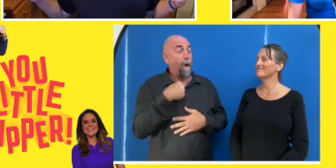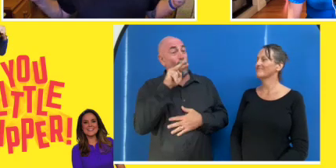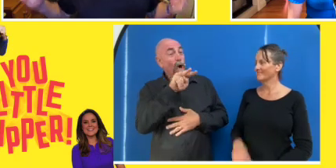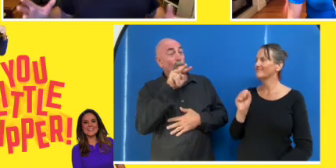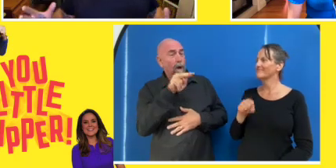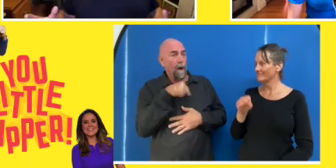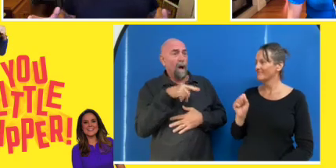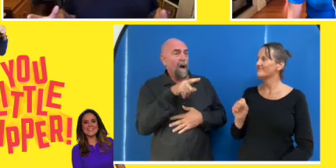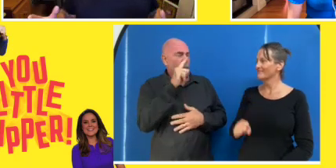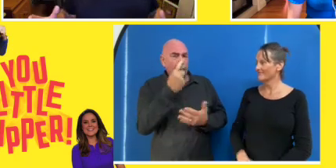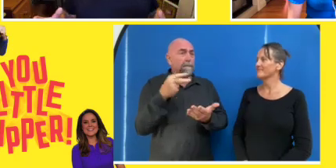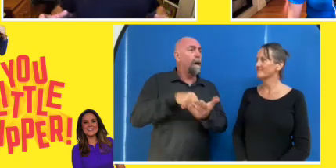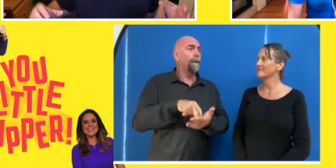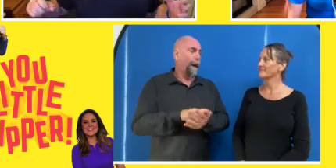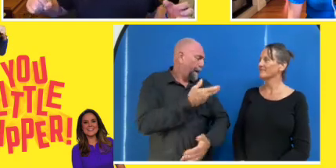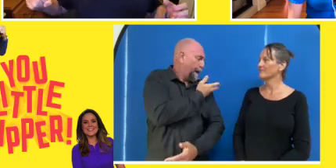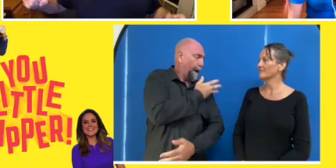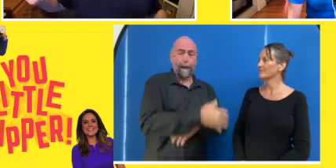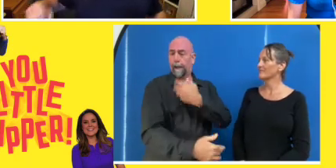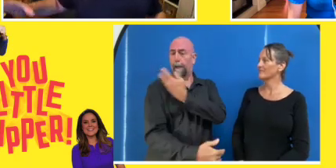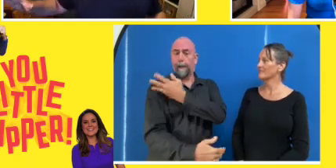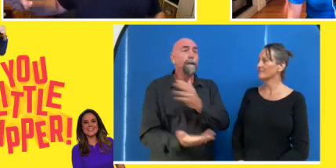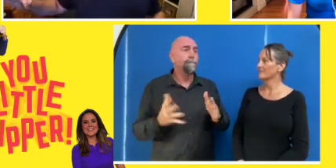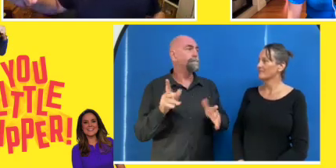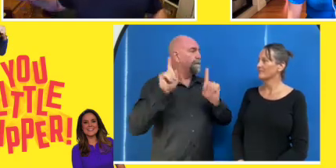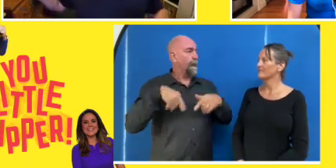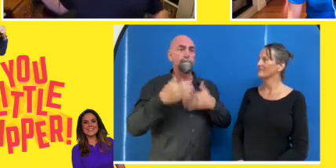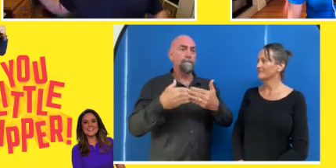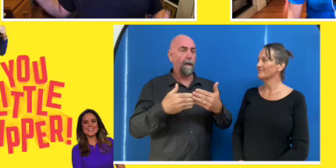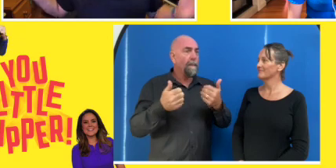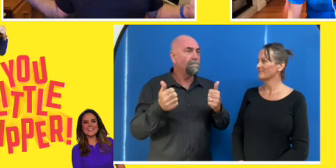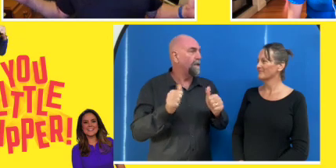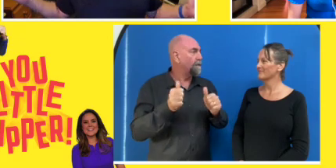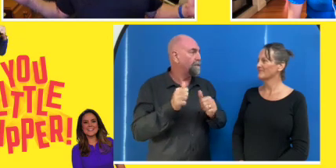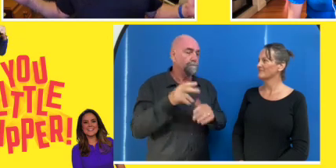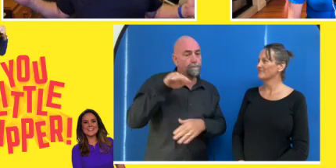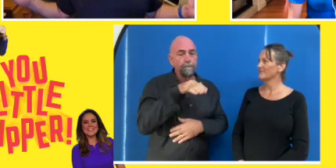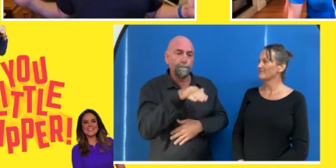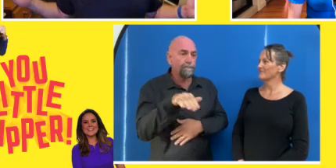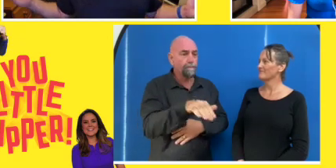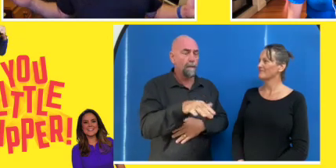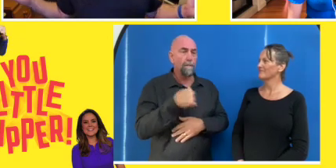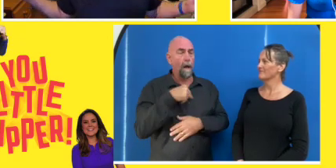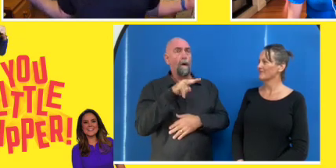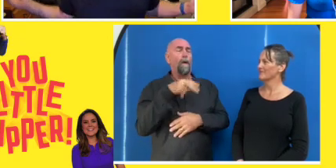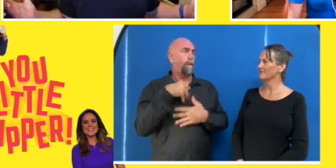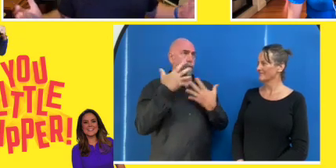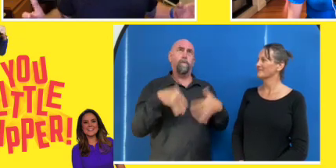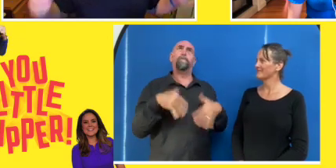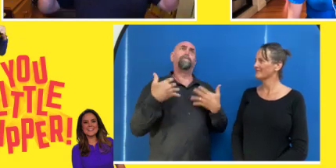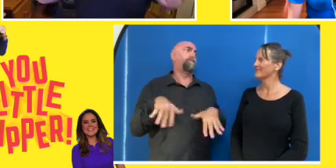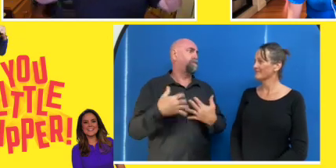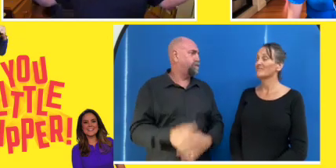then some of the stacks that I've seen, and guys kind of just brush themselves off and get back up and finish their event, or just head